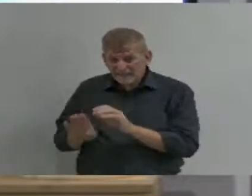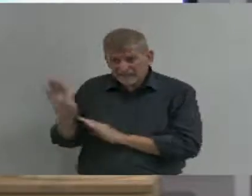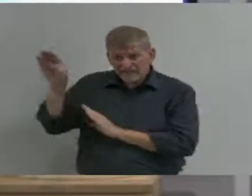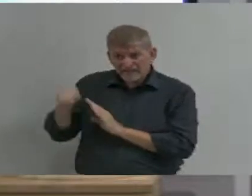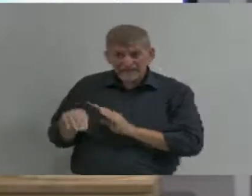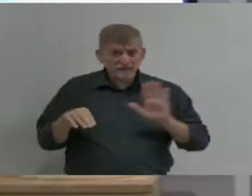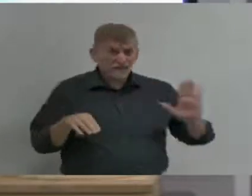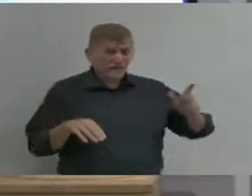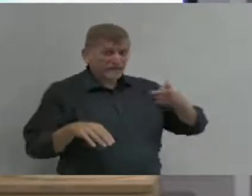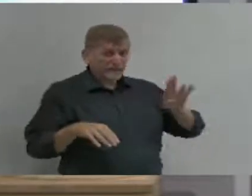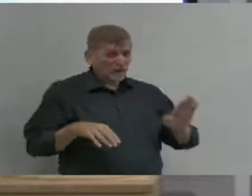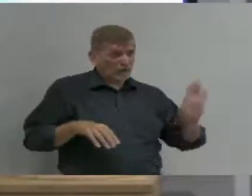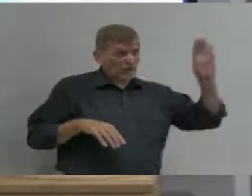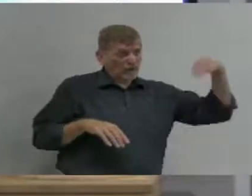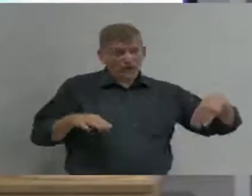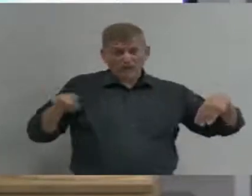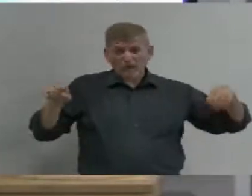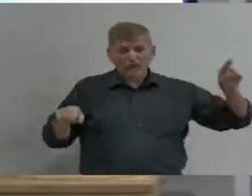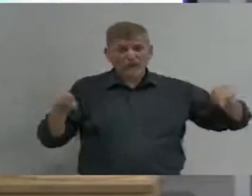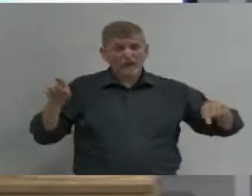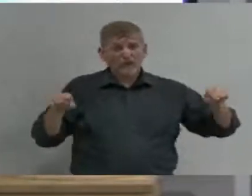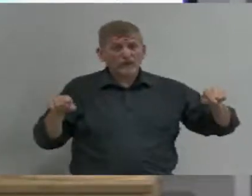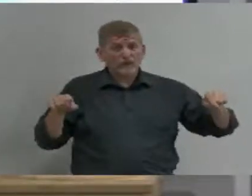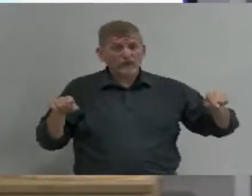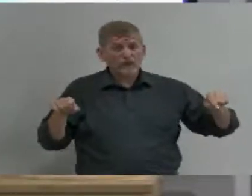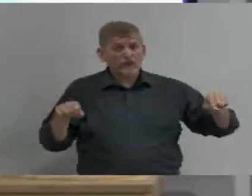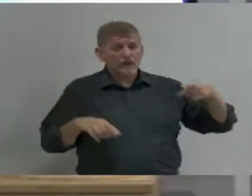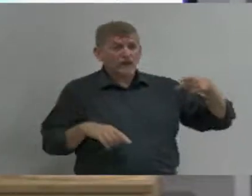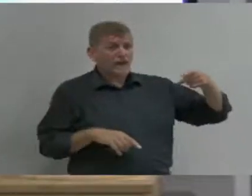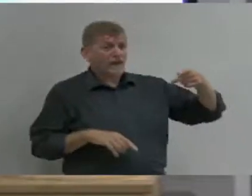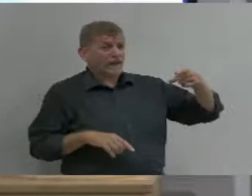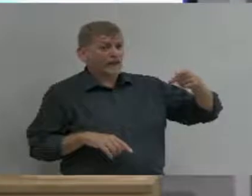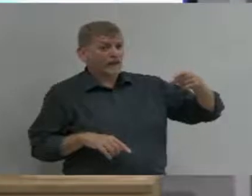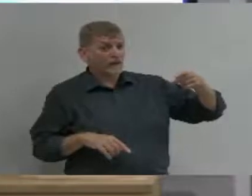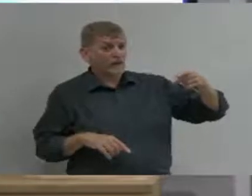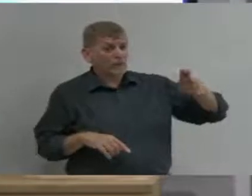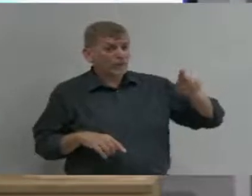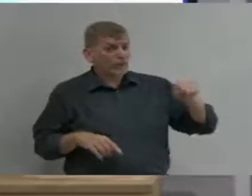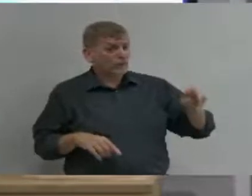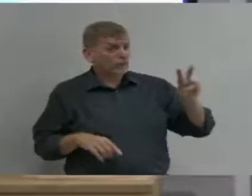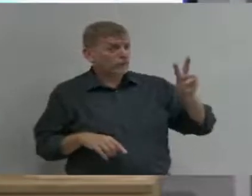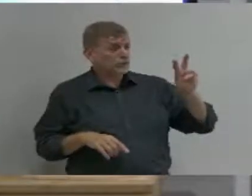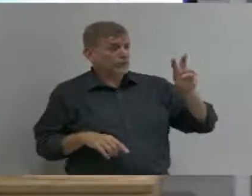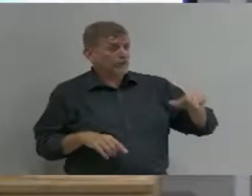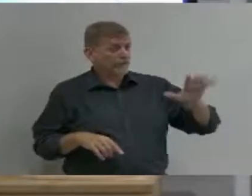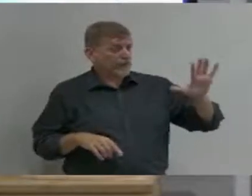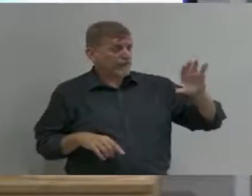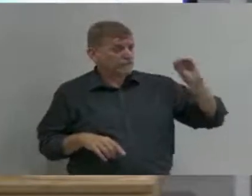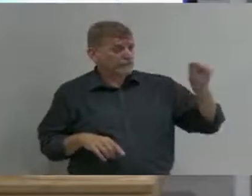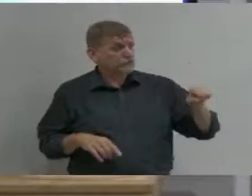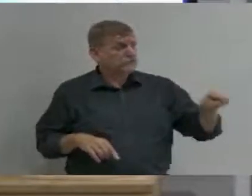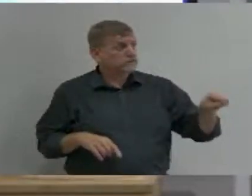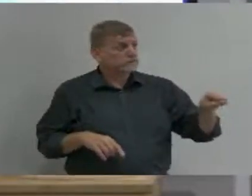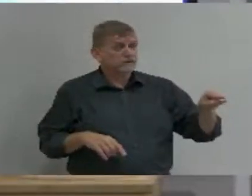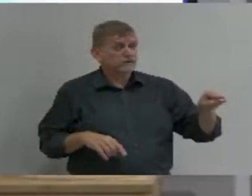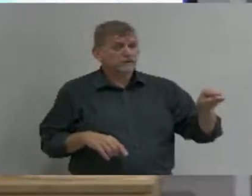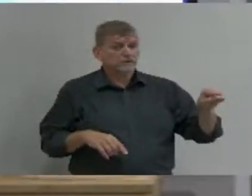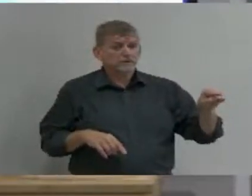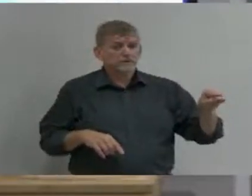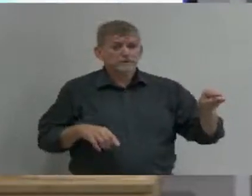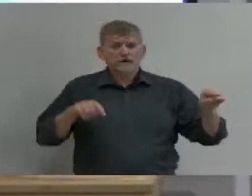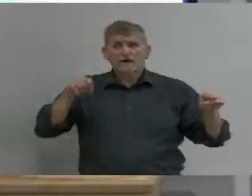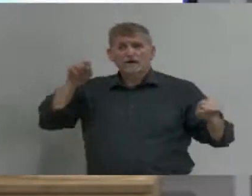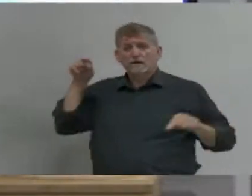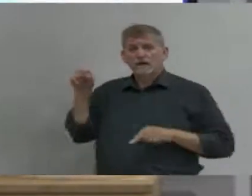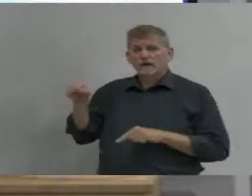are 2.5%, coming up with this number 6.5 just seems additive. Has that graph